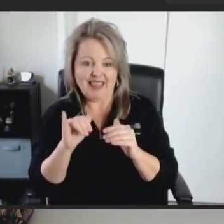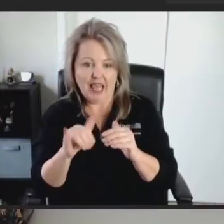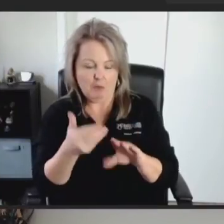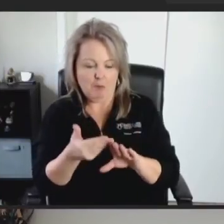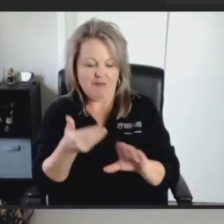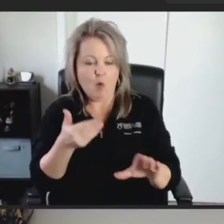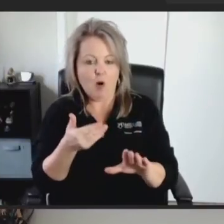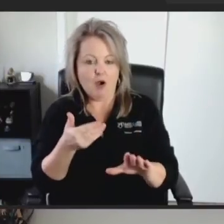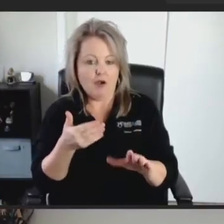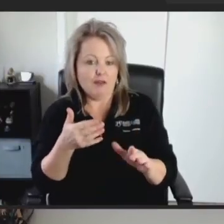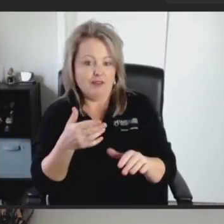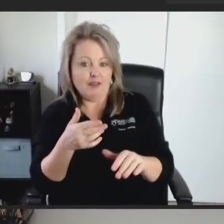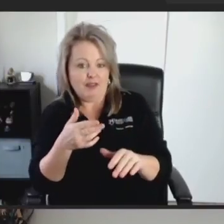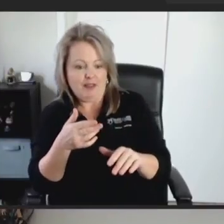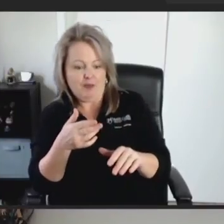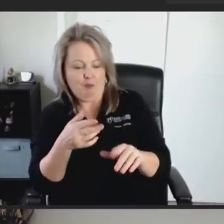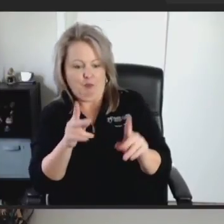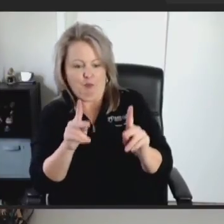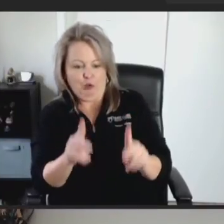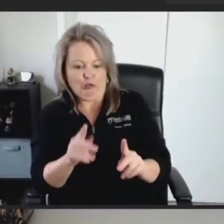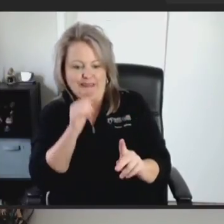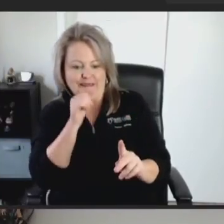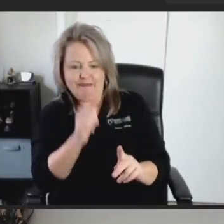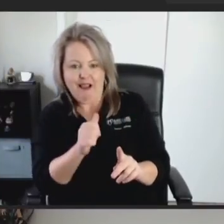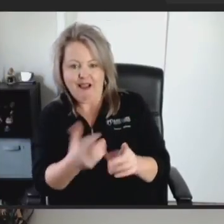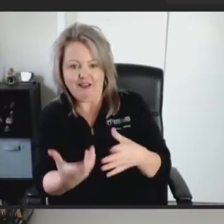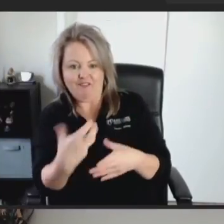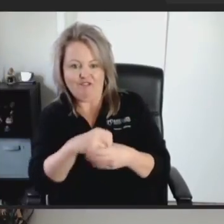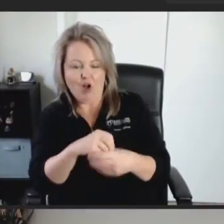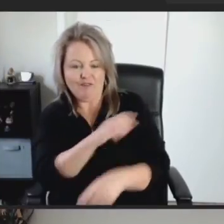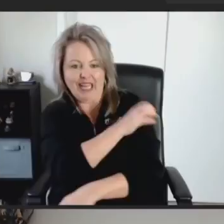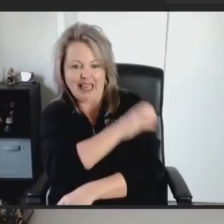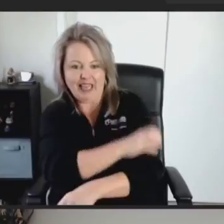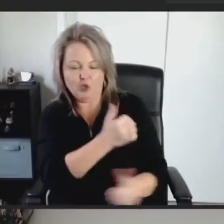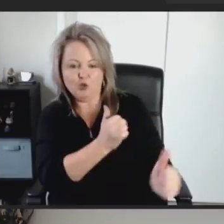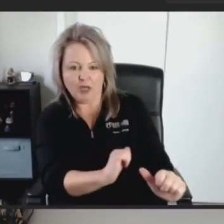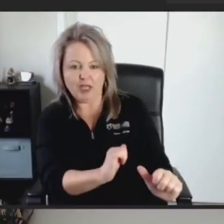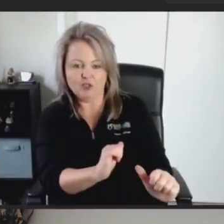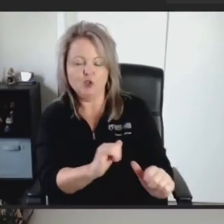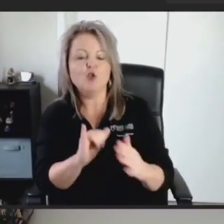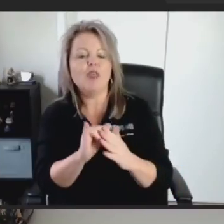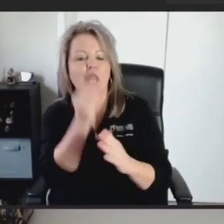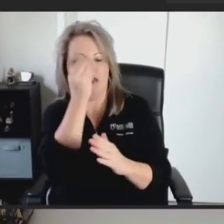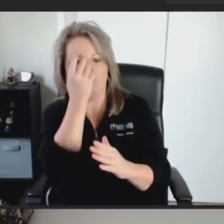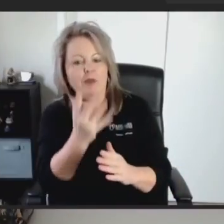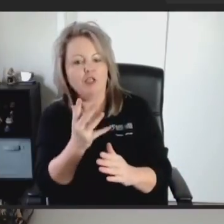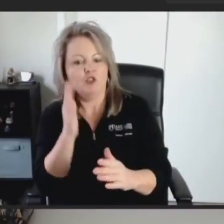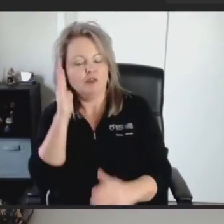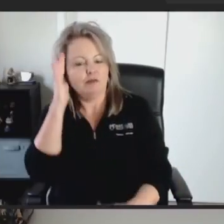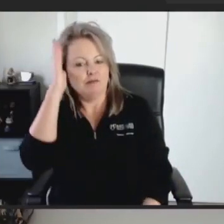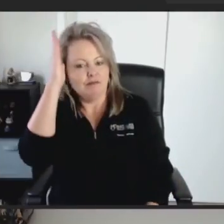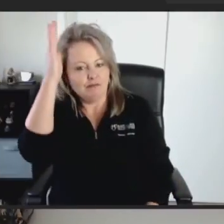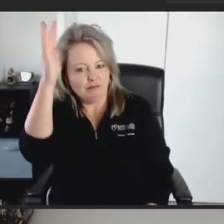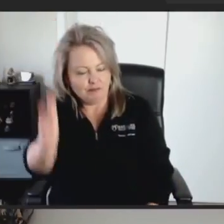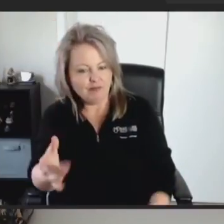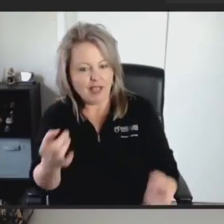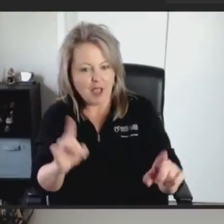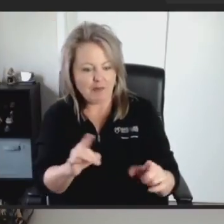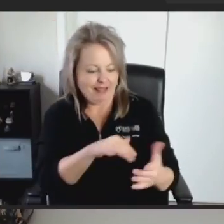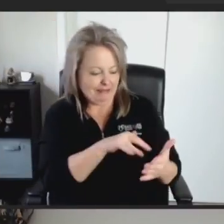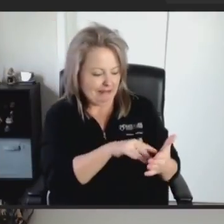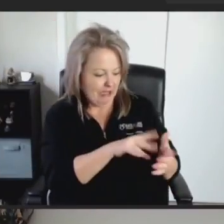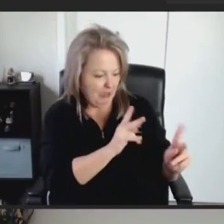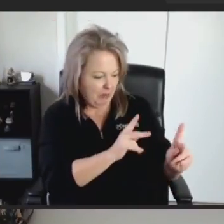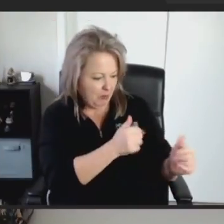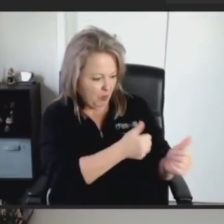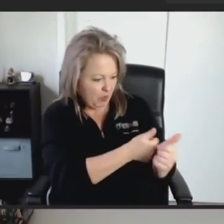who wasn't in a clinical trial will ever need to know. So that information is forthcoming. These study participants are going to be studied